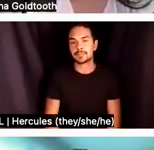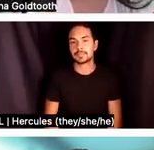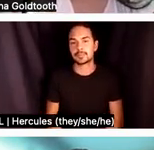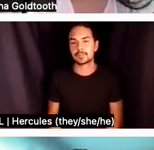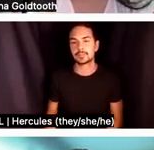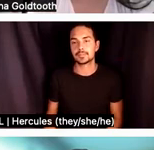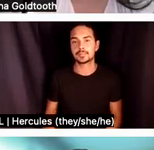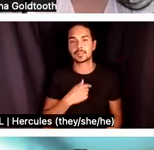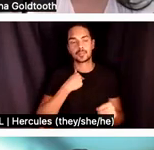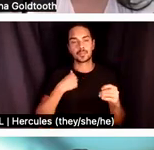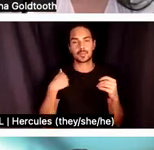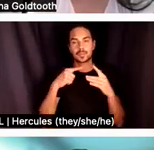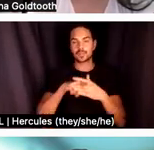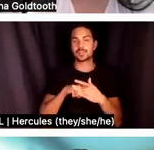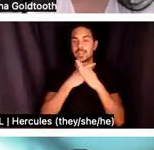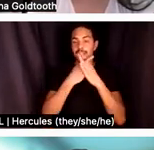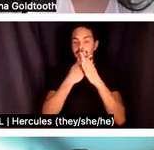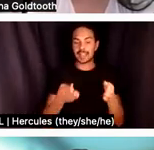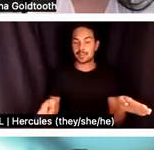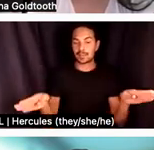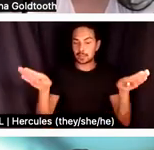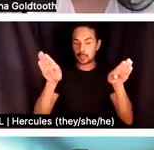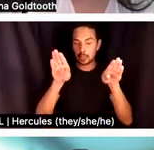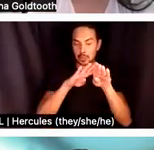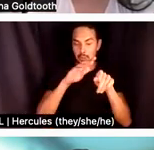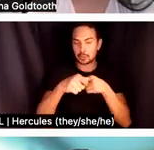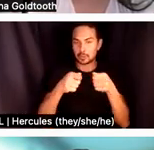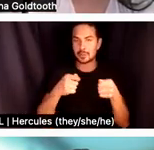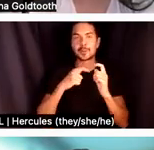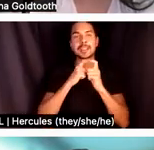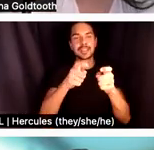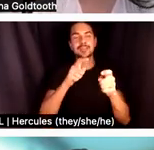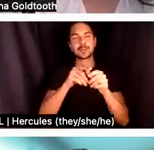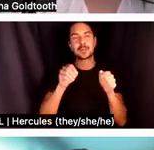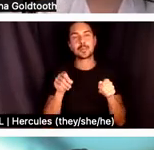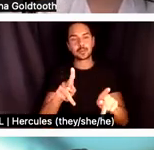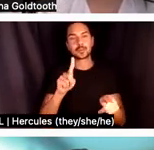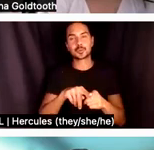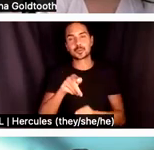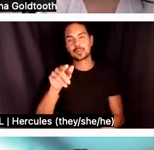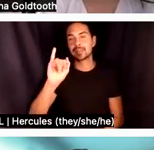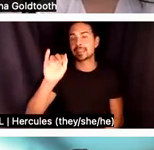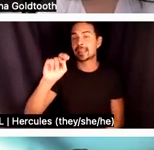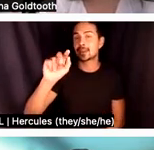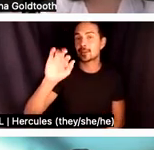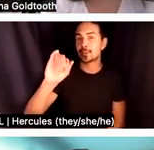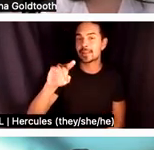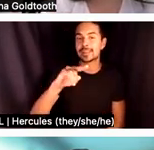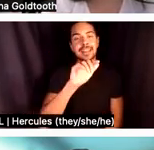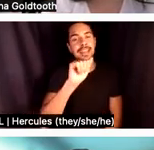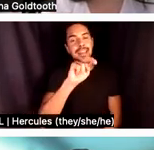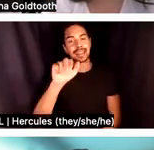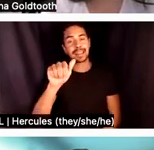we are starting to kind of come to a close, but I just wanted to give the opportunity to Ingrid and Anna to, if they have any final